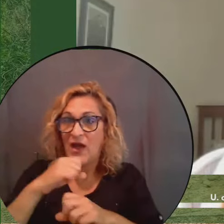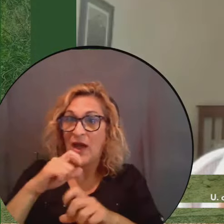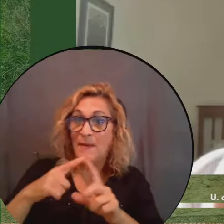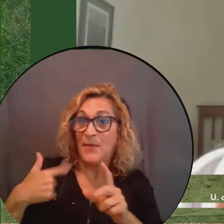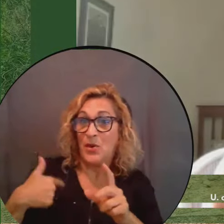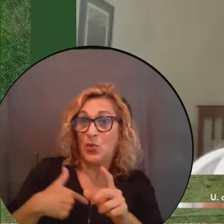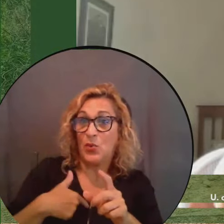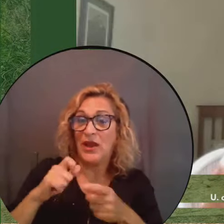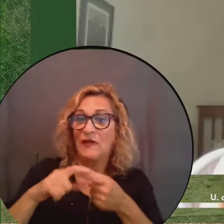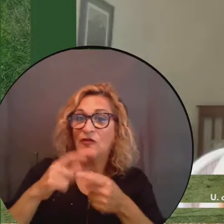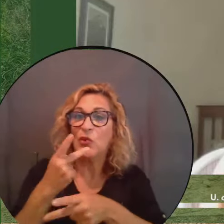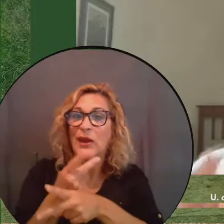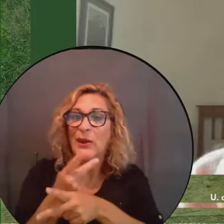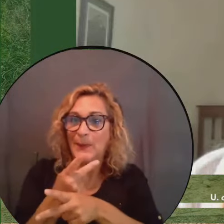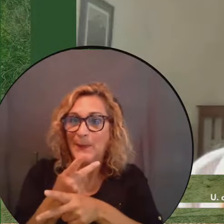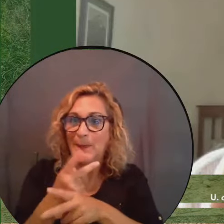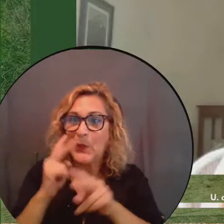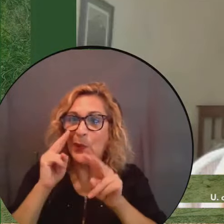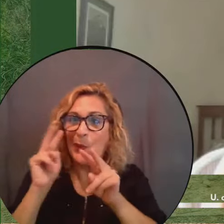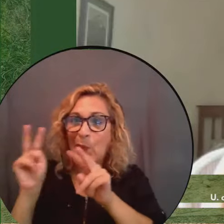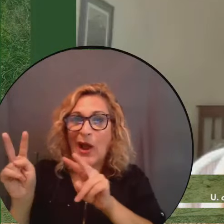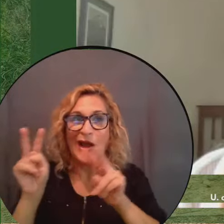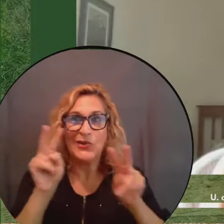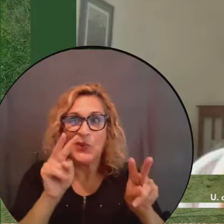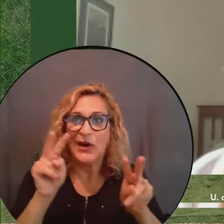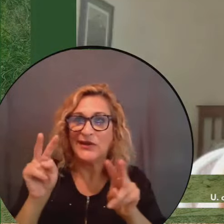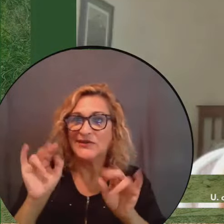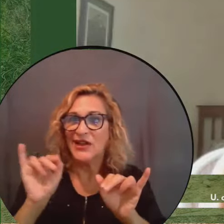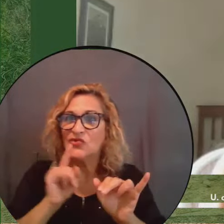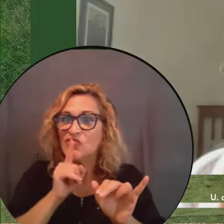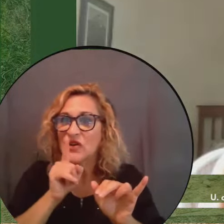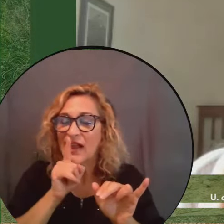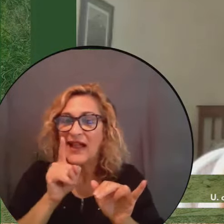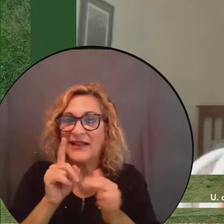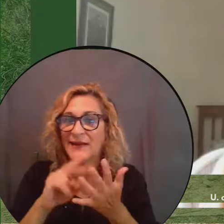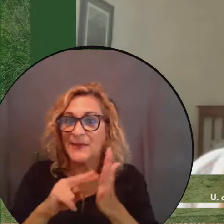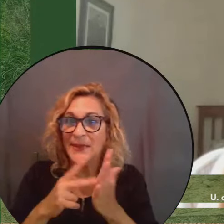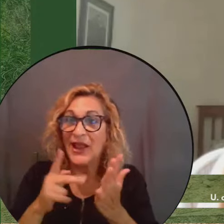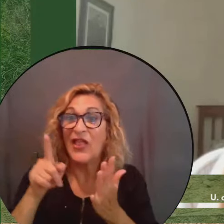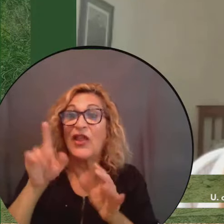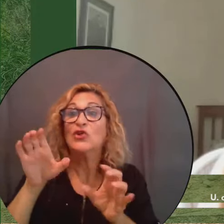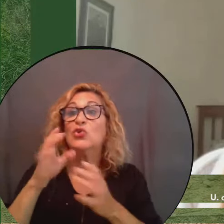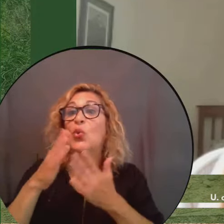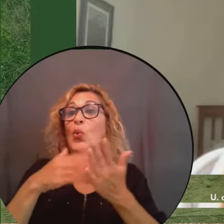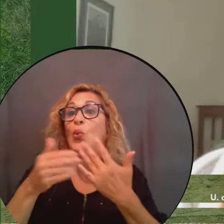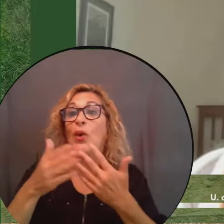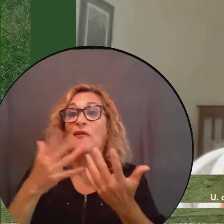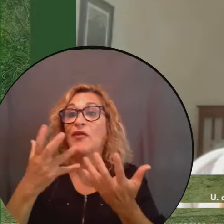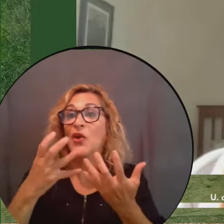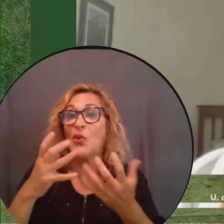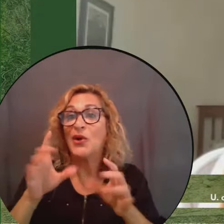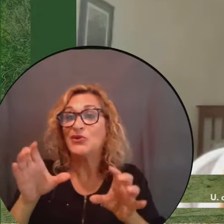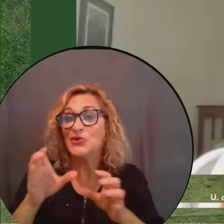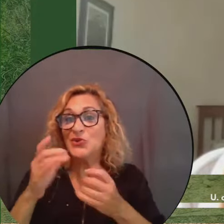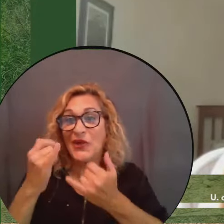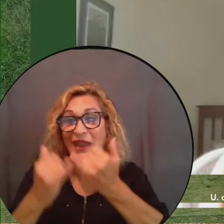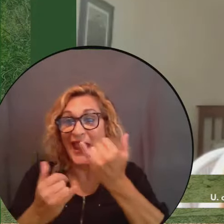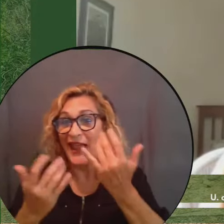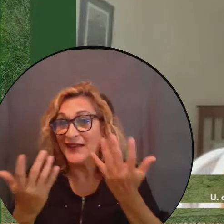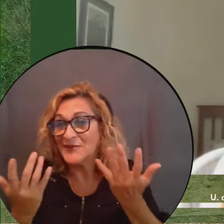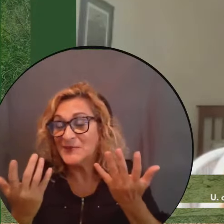keep an eye on both realities, right? That like they can do whatever they want to do ultimately. And